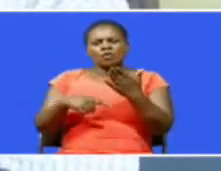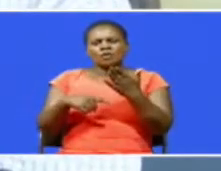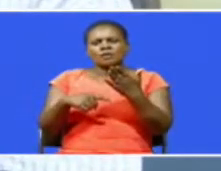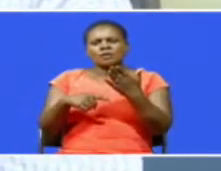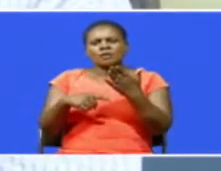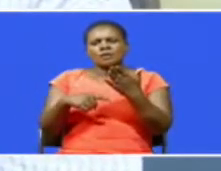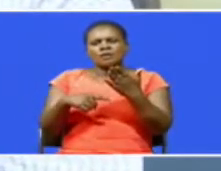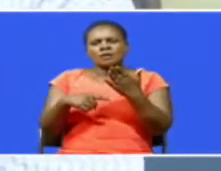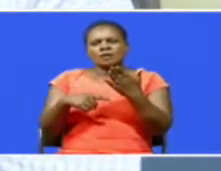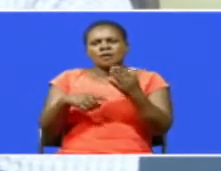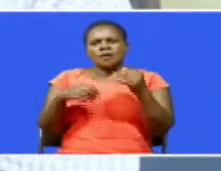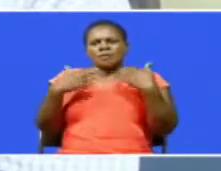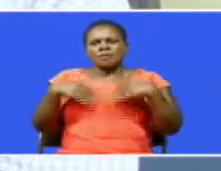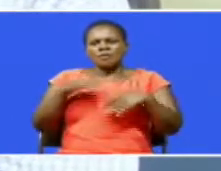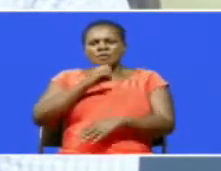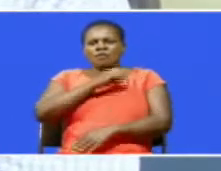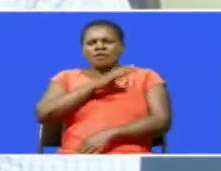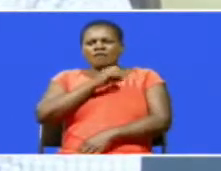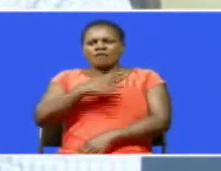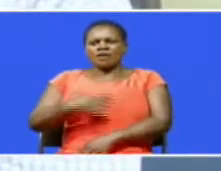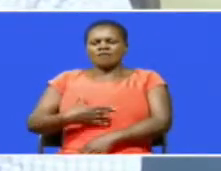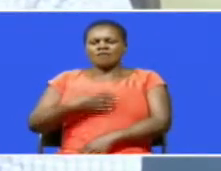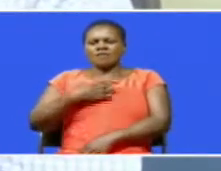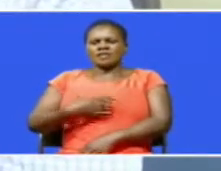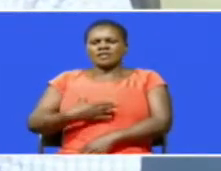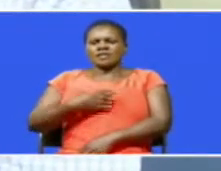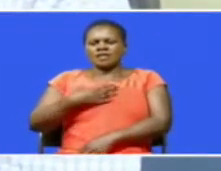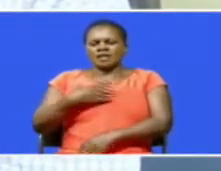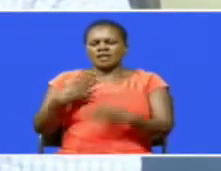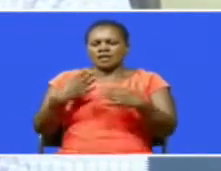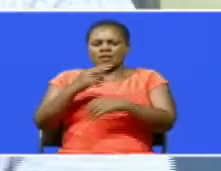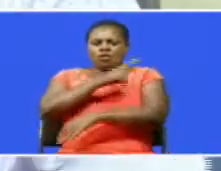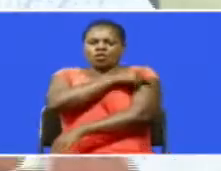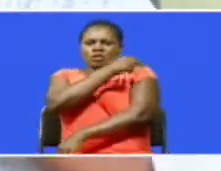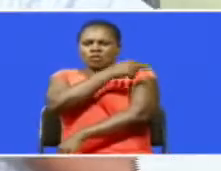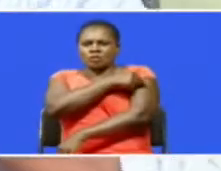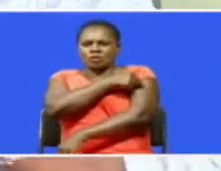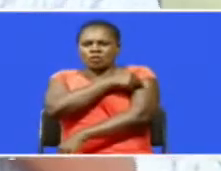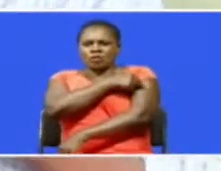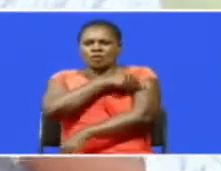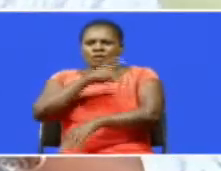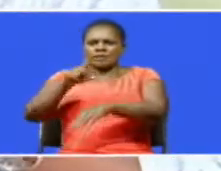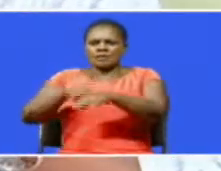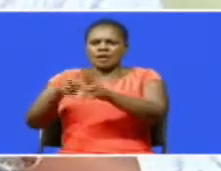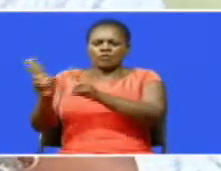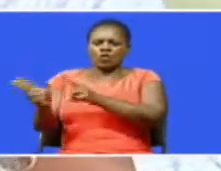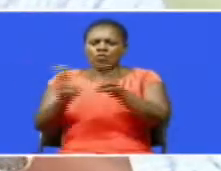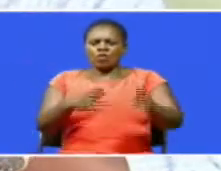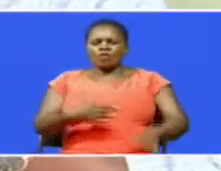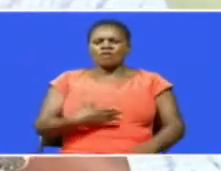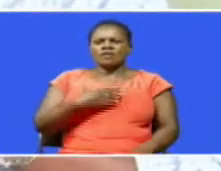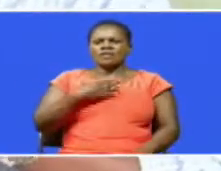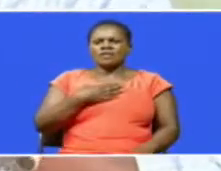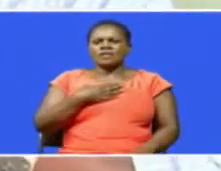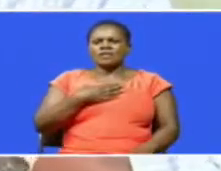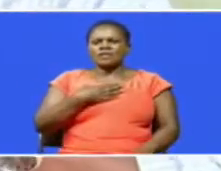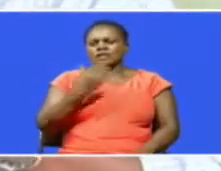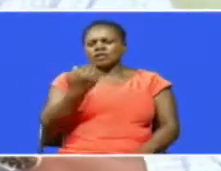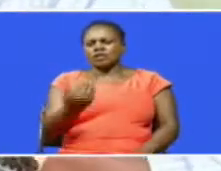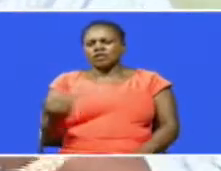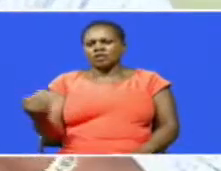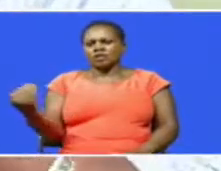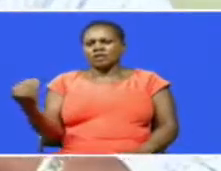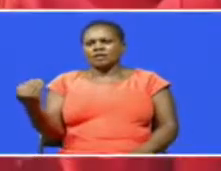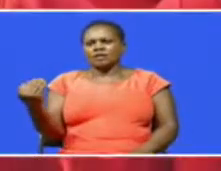so frightened of actually visiting health facilities that even the routine visits for children